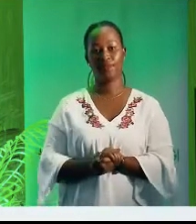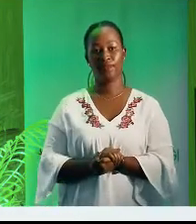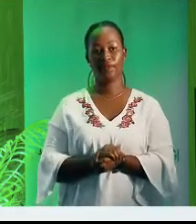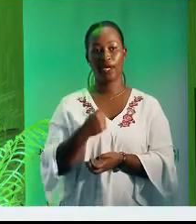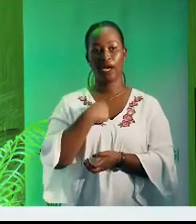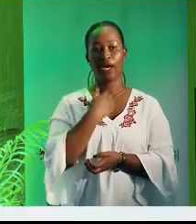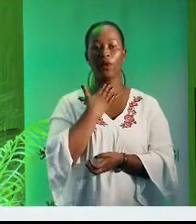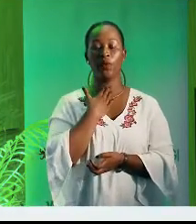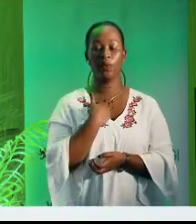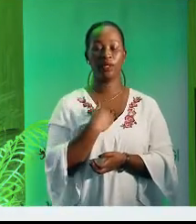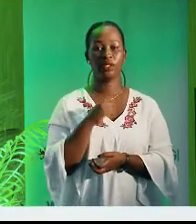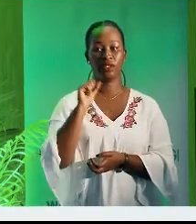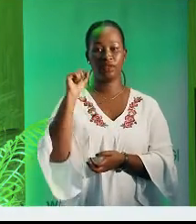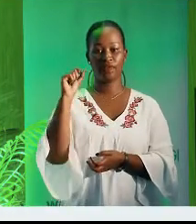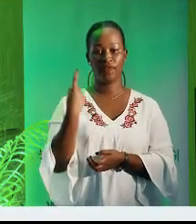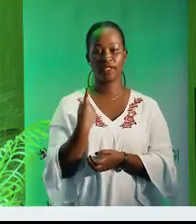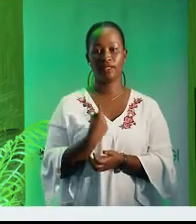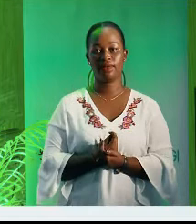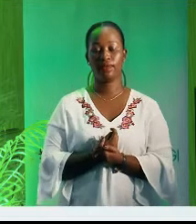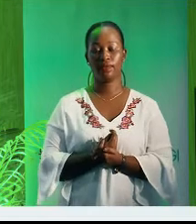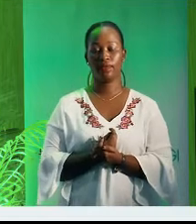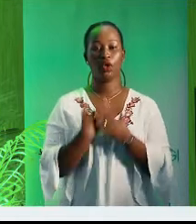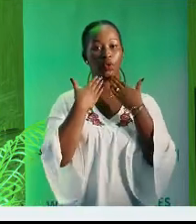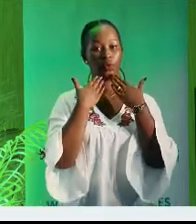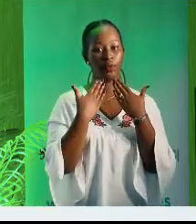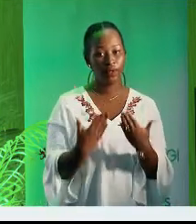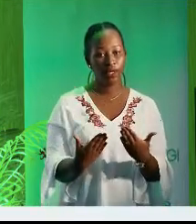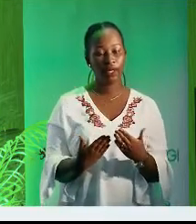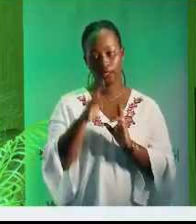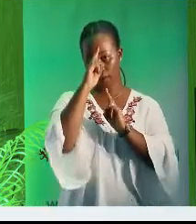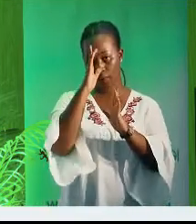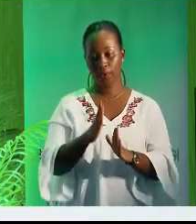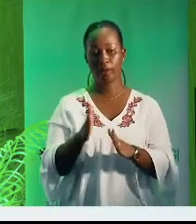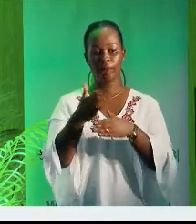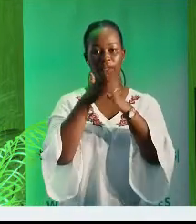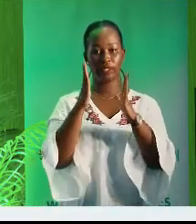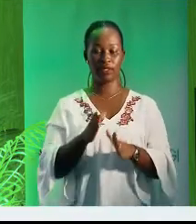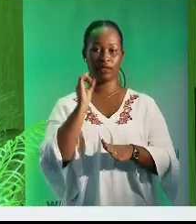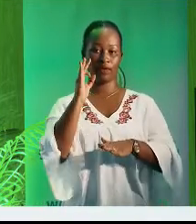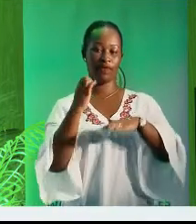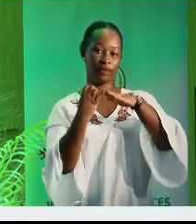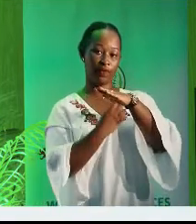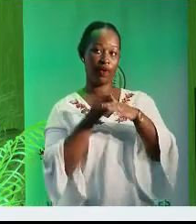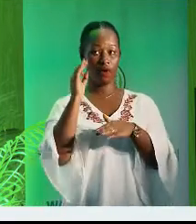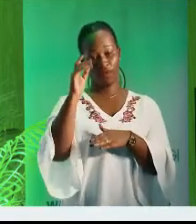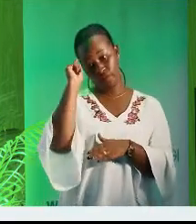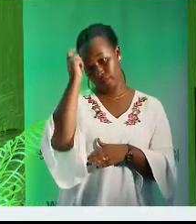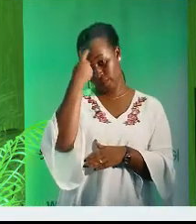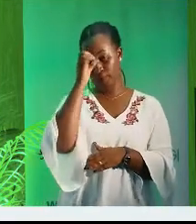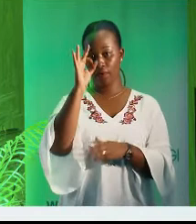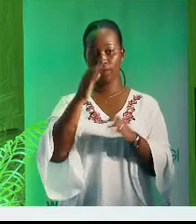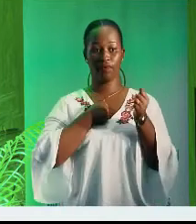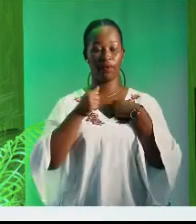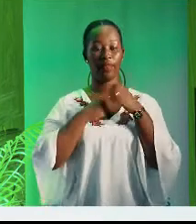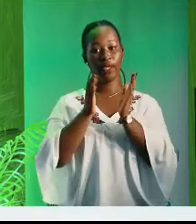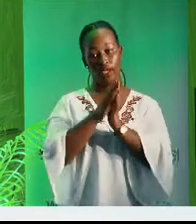I wish first and foremost to thank the Honorable Minister of Environment of the Republic of Rwanda, and